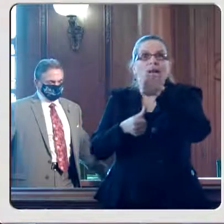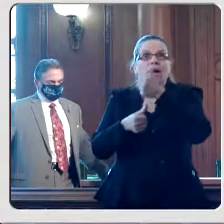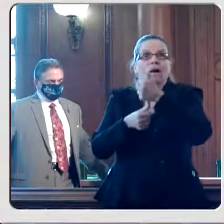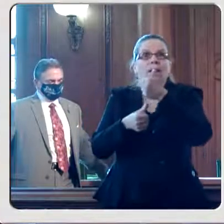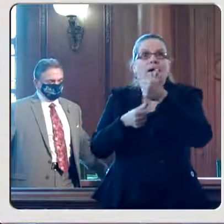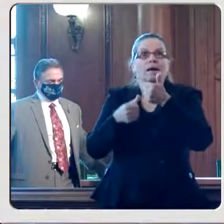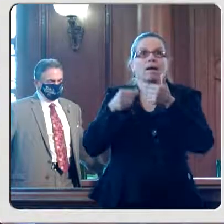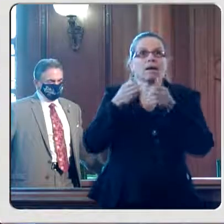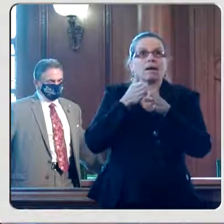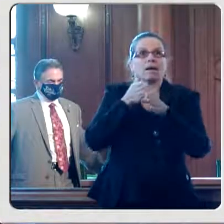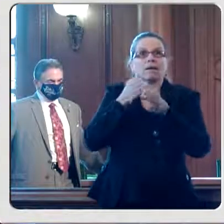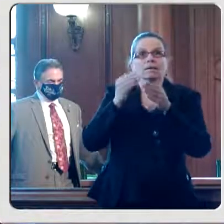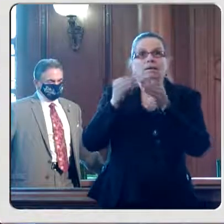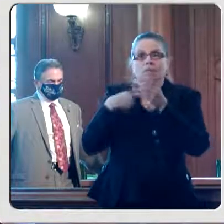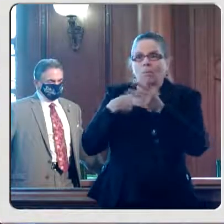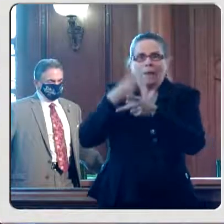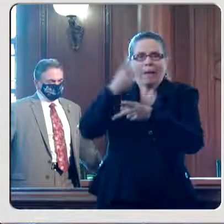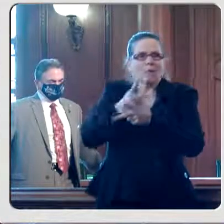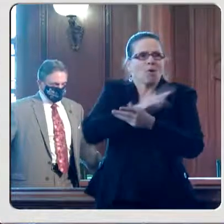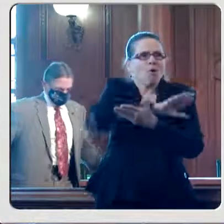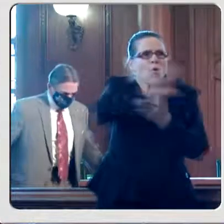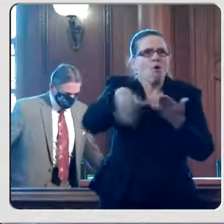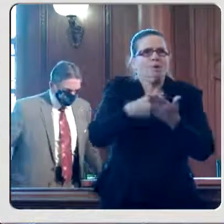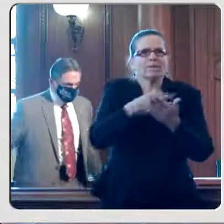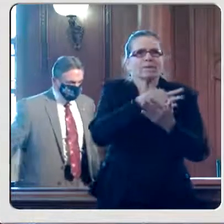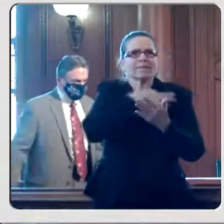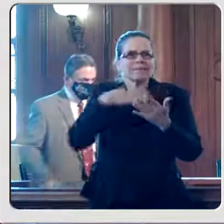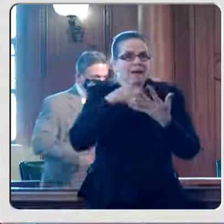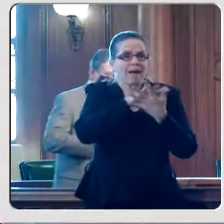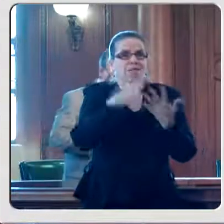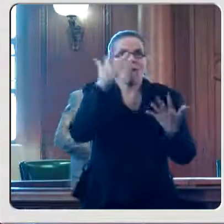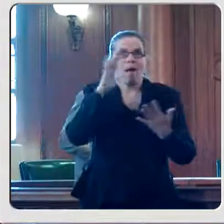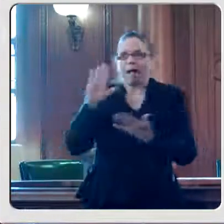So I'm very, very grateful for that. Thank you.